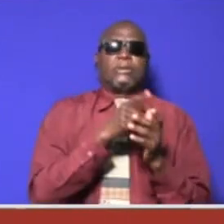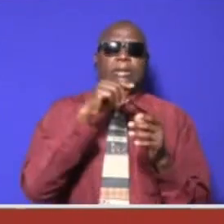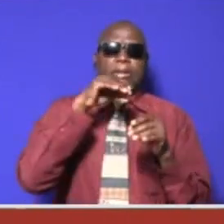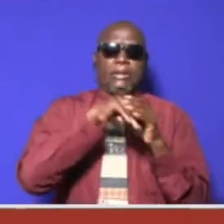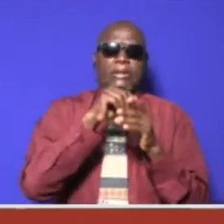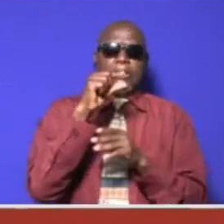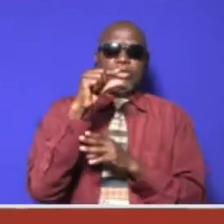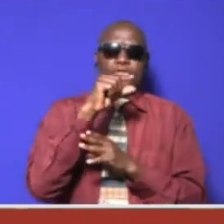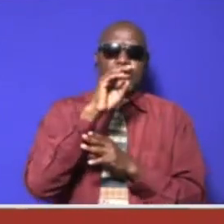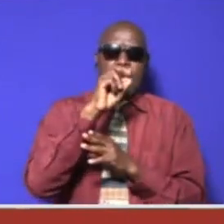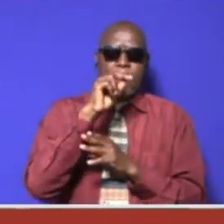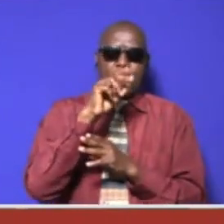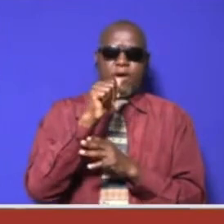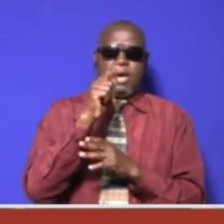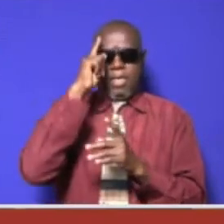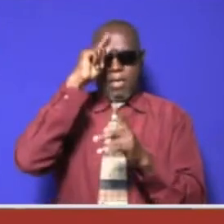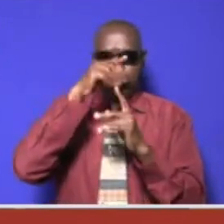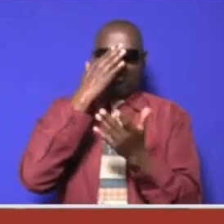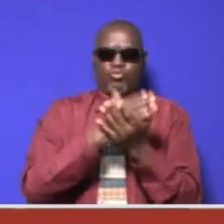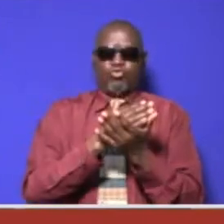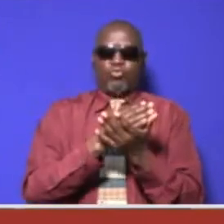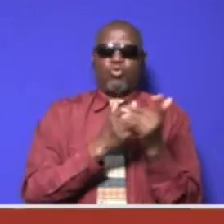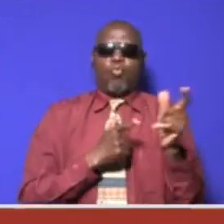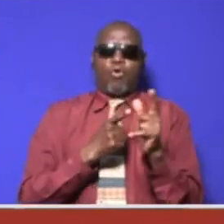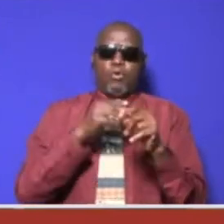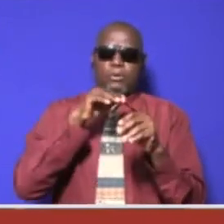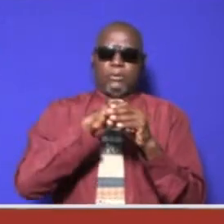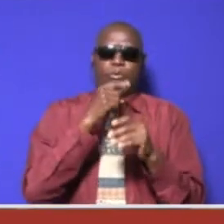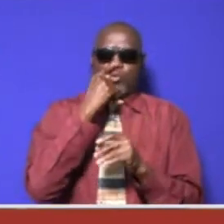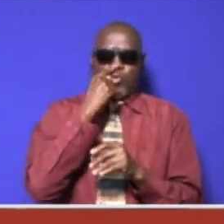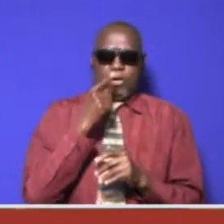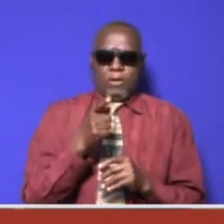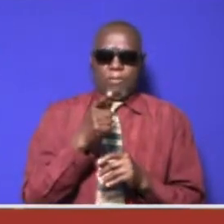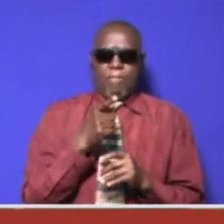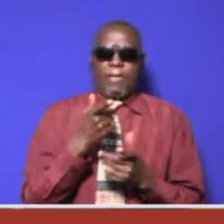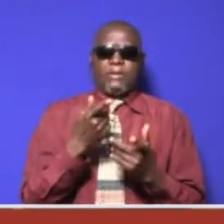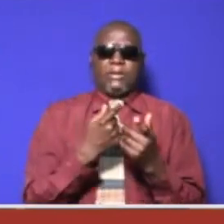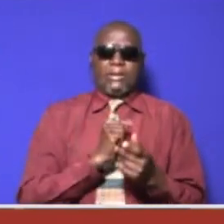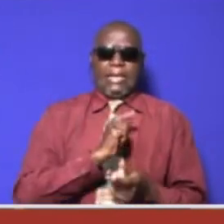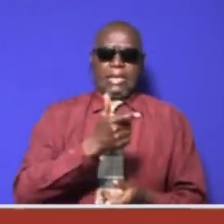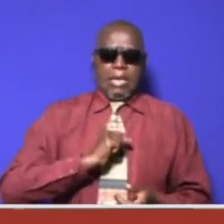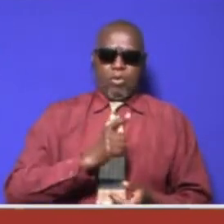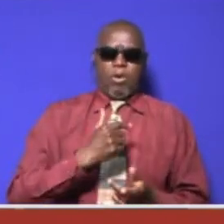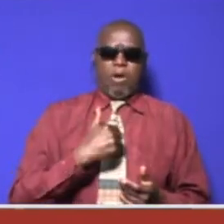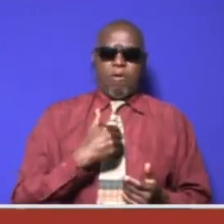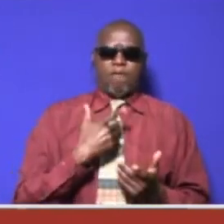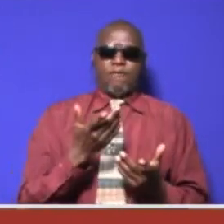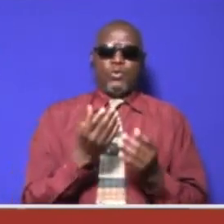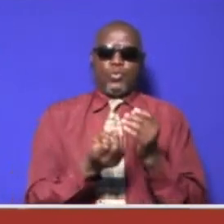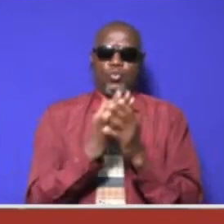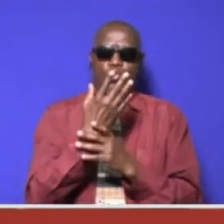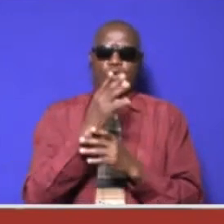on a ceasefire on the ongoing conflict in Sudan. This push for dialogue has been driven by growing